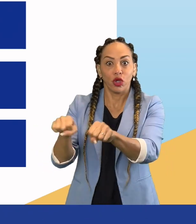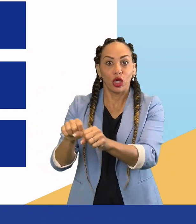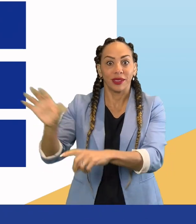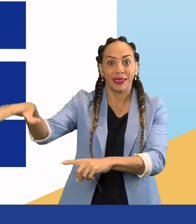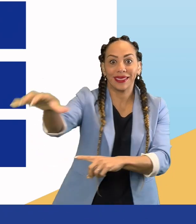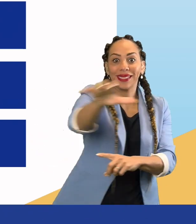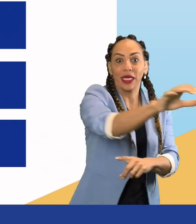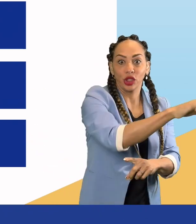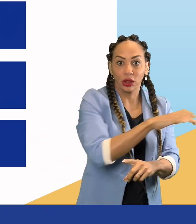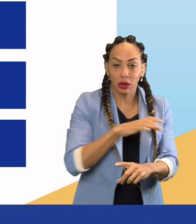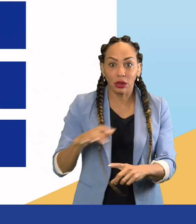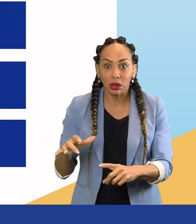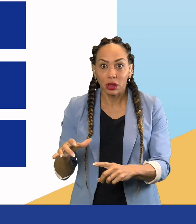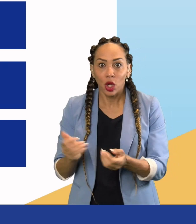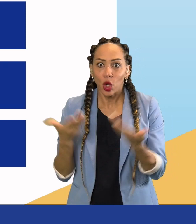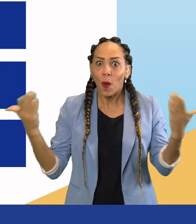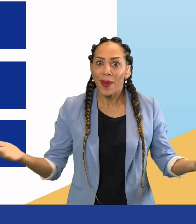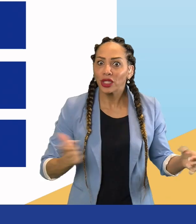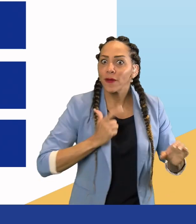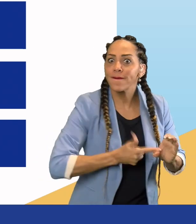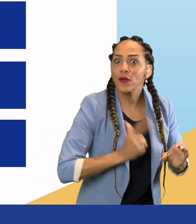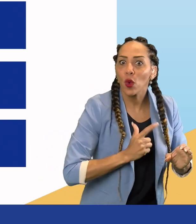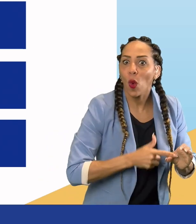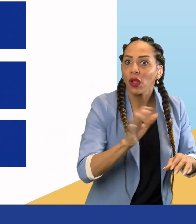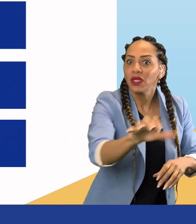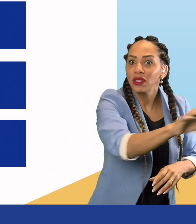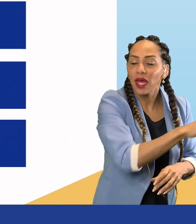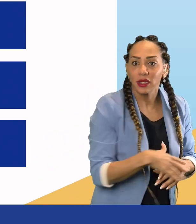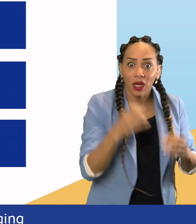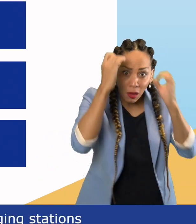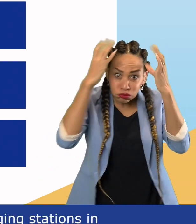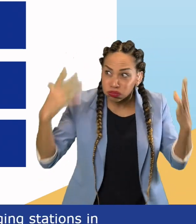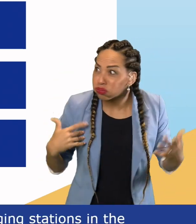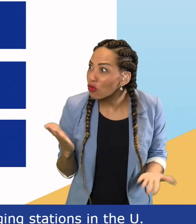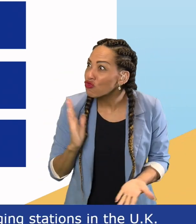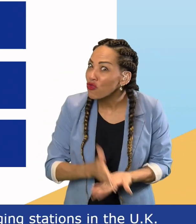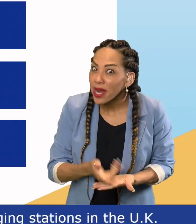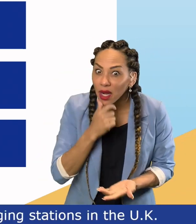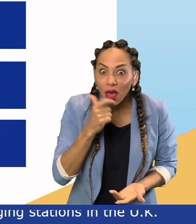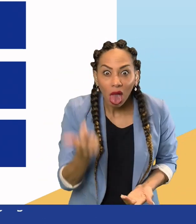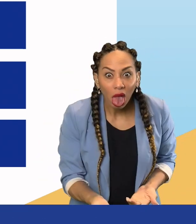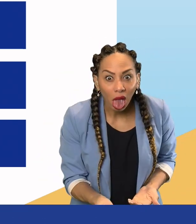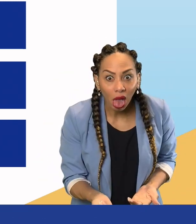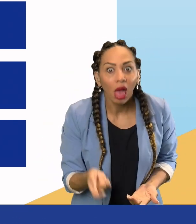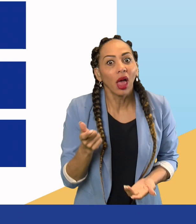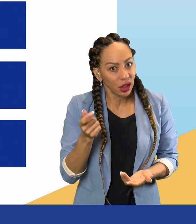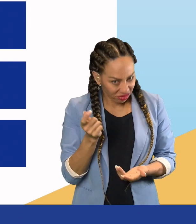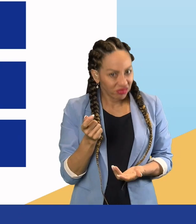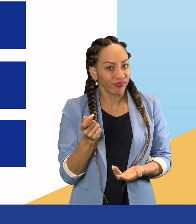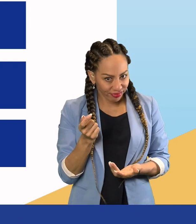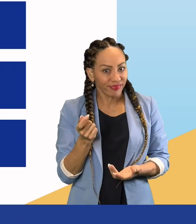are fuel stations in the UK, which blew my mind. I think that's fantastic. And it just shows how quickly this thing is ramping